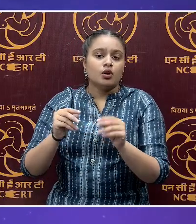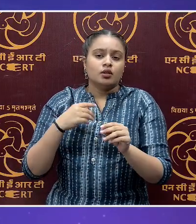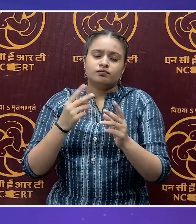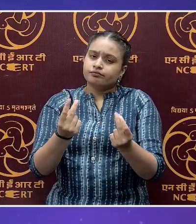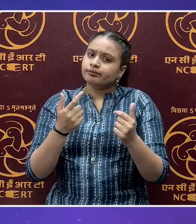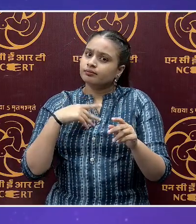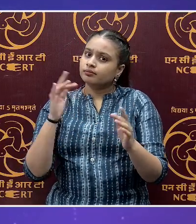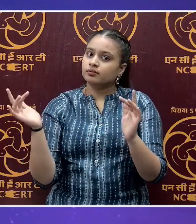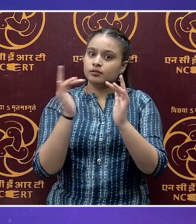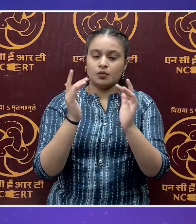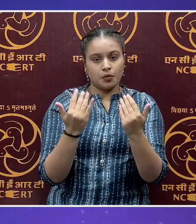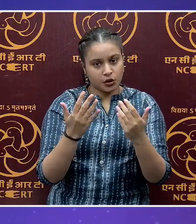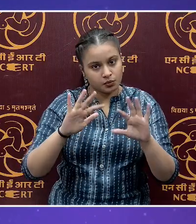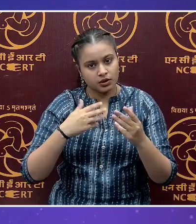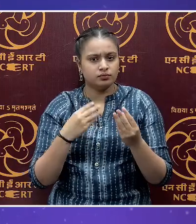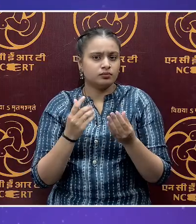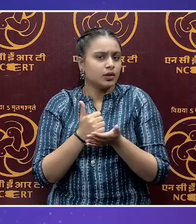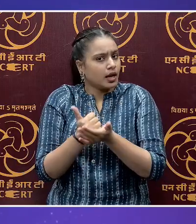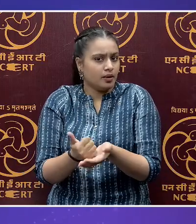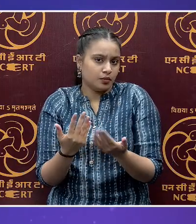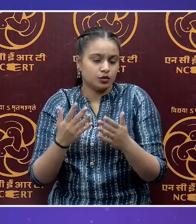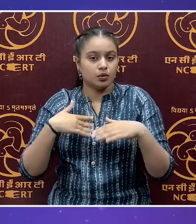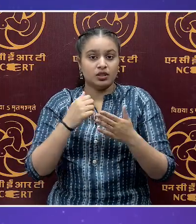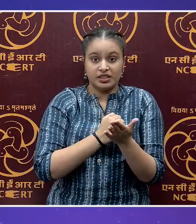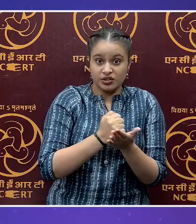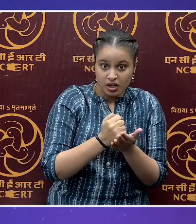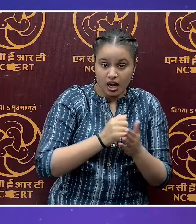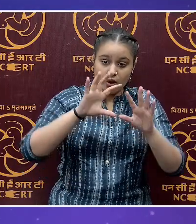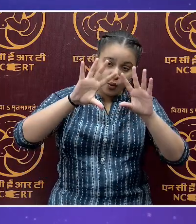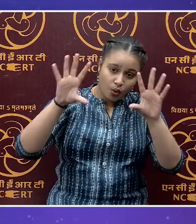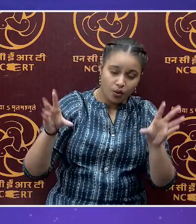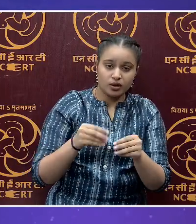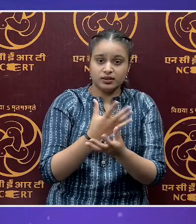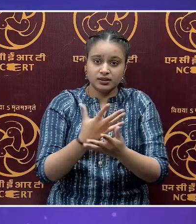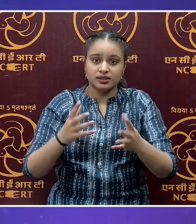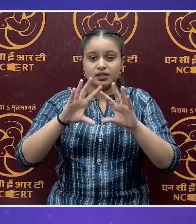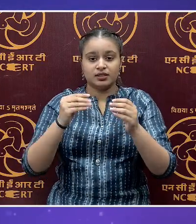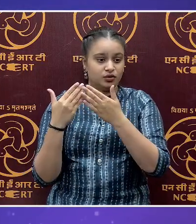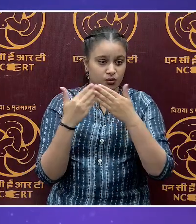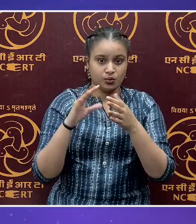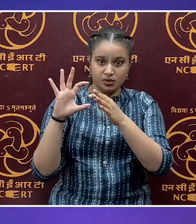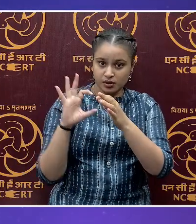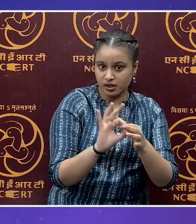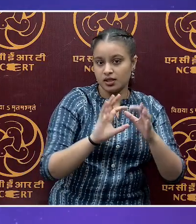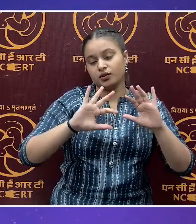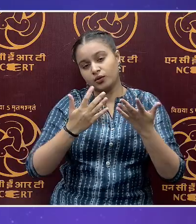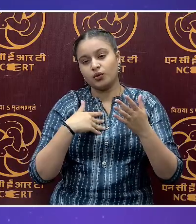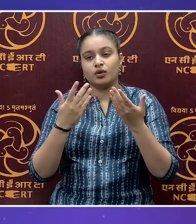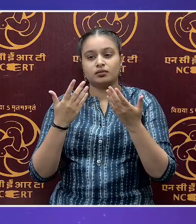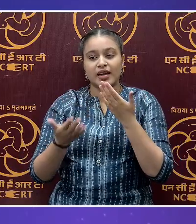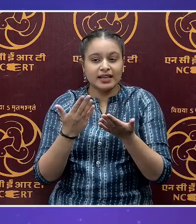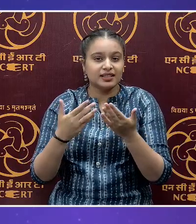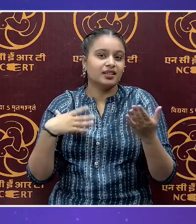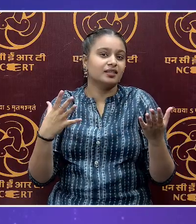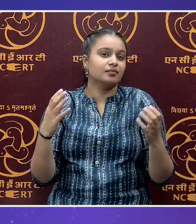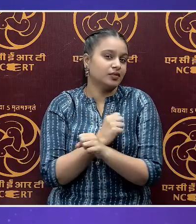us. We will definitely help you immediately, and we will try to accommodate all the things aligned to our schools so that nothing can be missed out from the